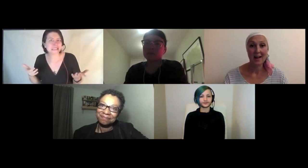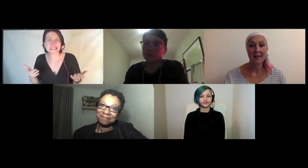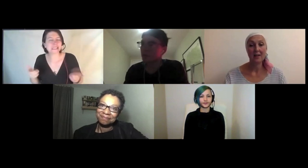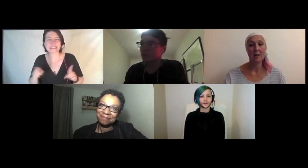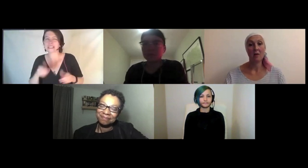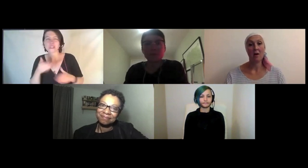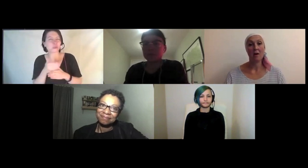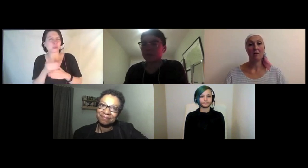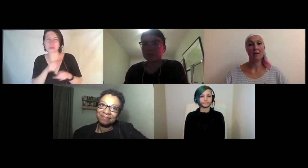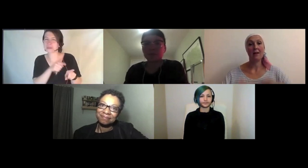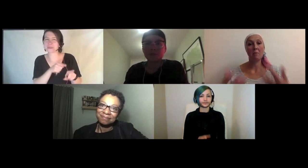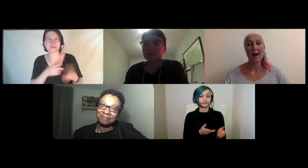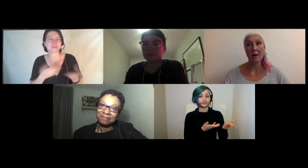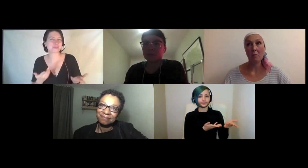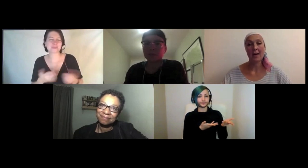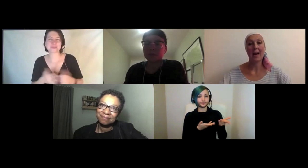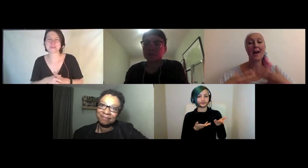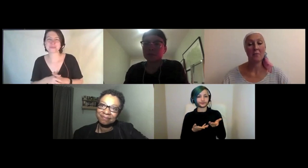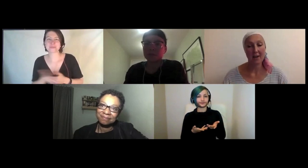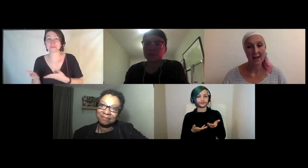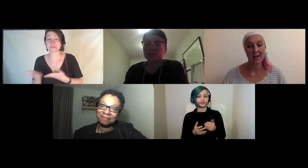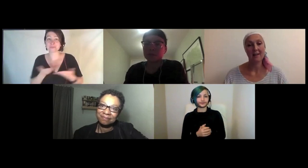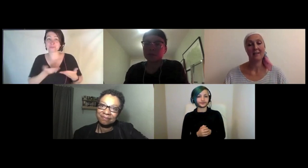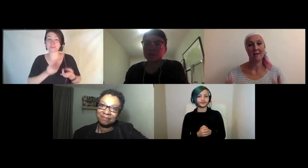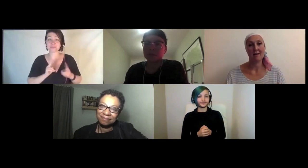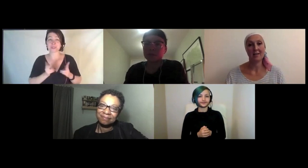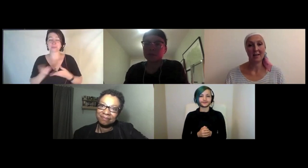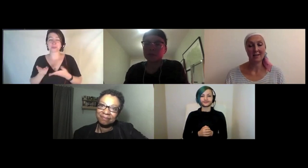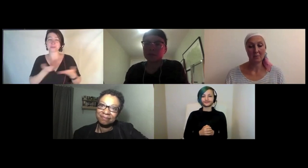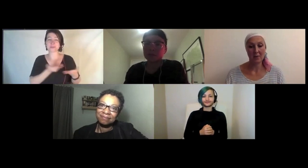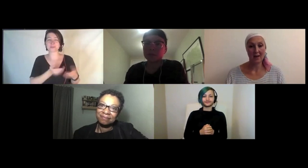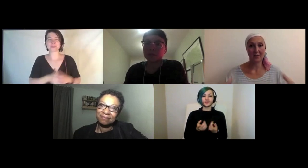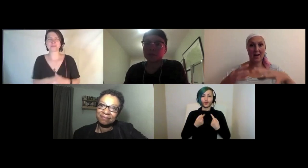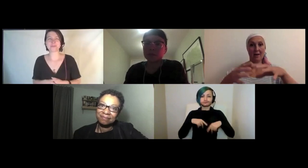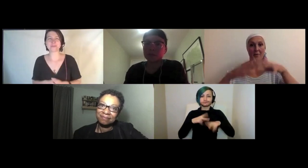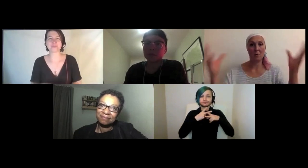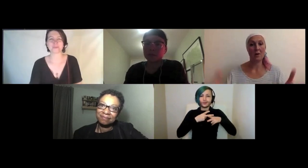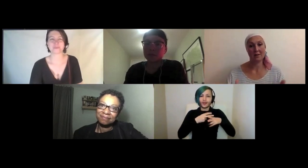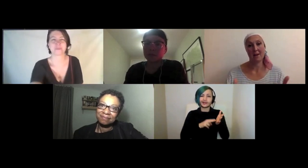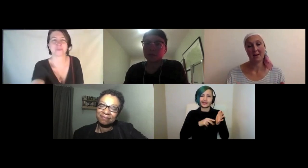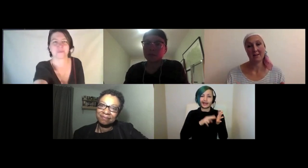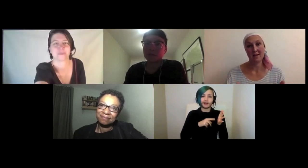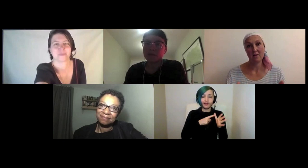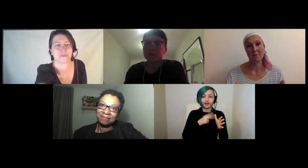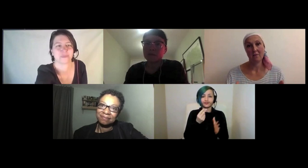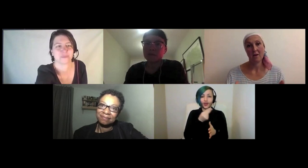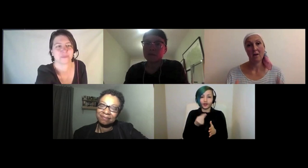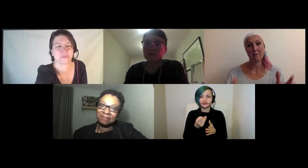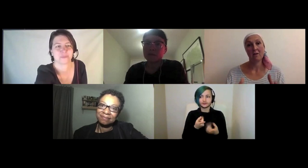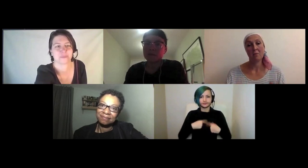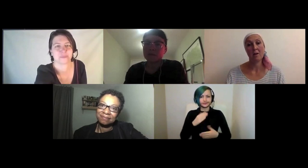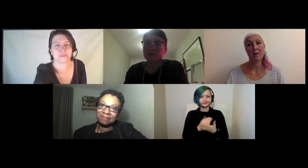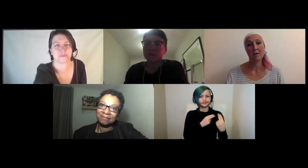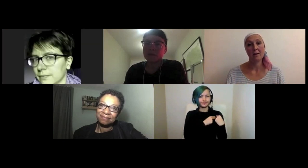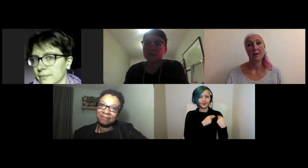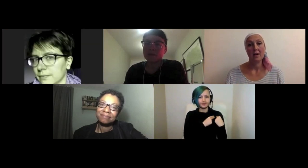like that. You know, our level, how we care for Nena as an artist is we have to care for all aspects of her and